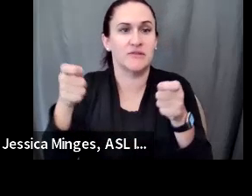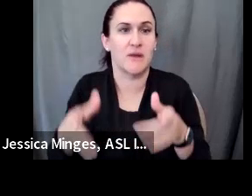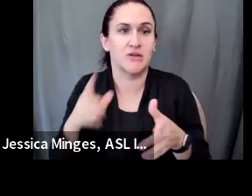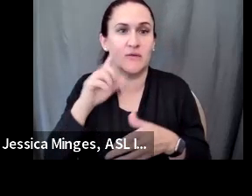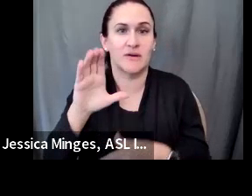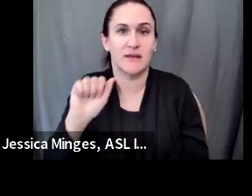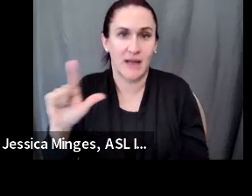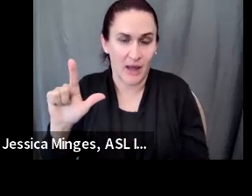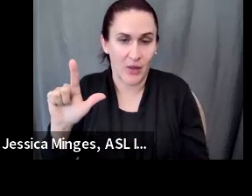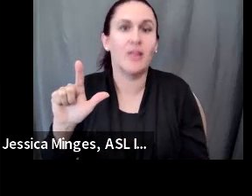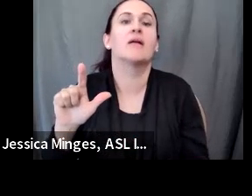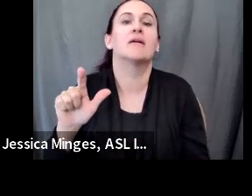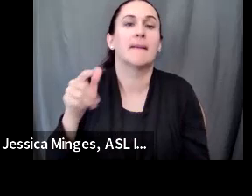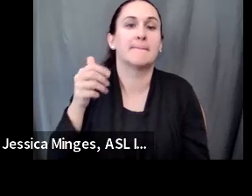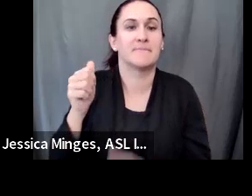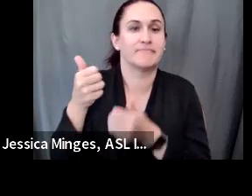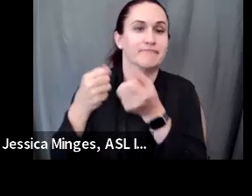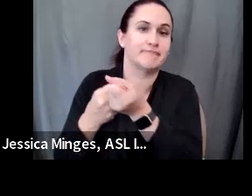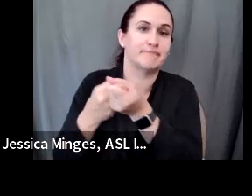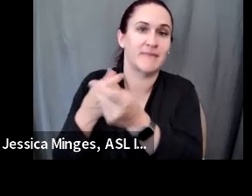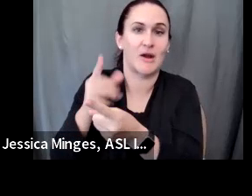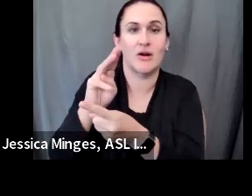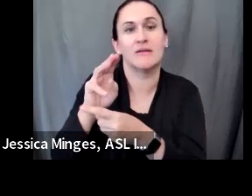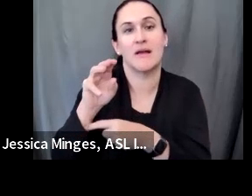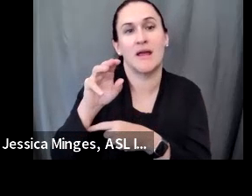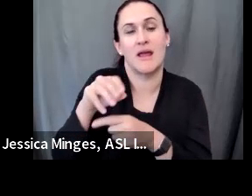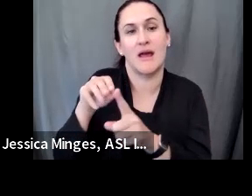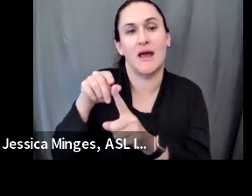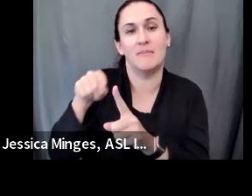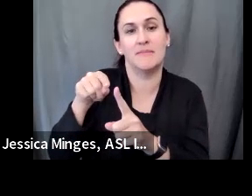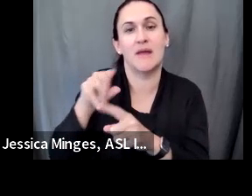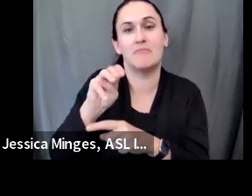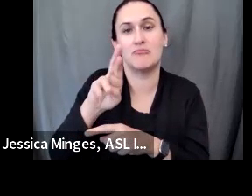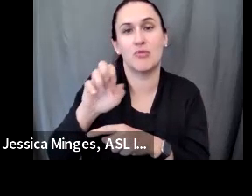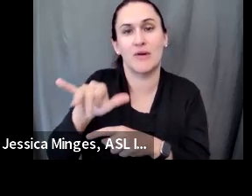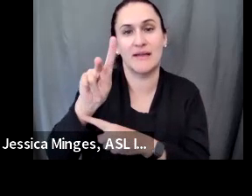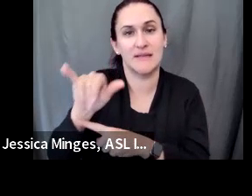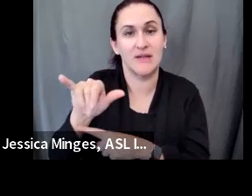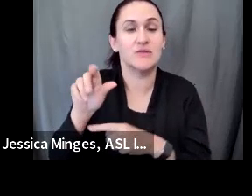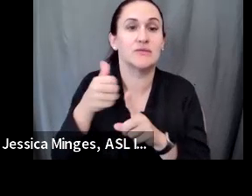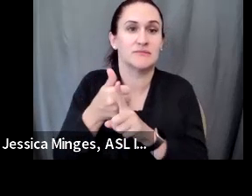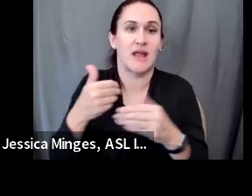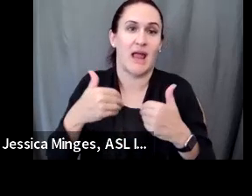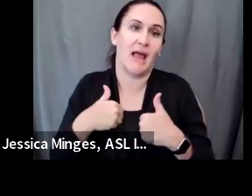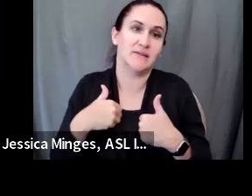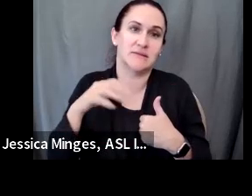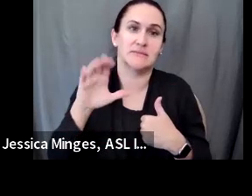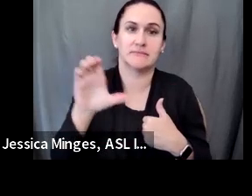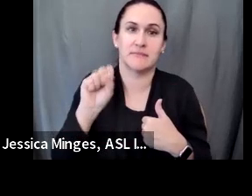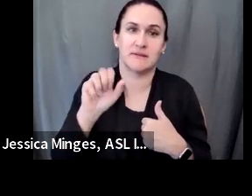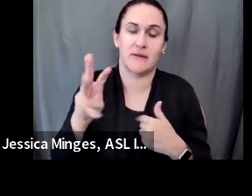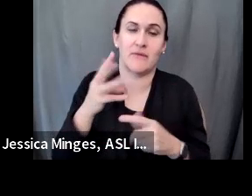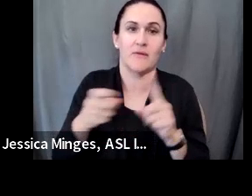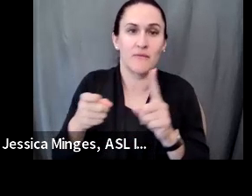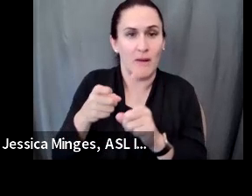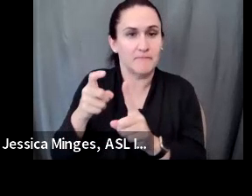Racers! She is a certified social worker with a master's in social work from Western Kentucky University. Carissa